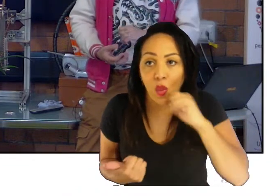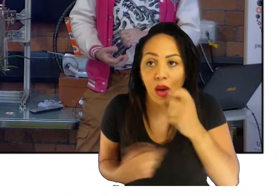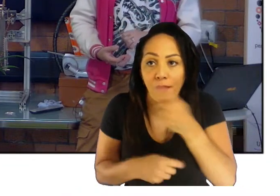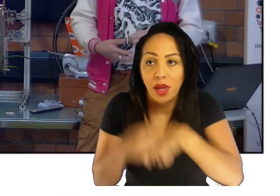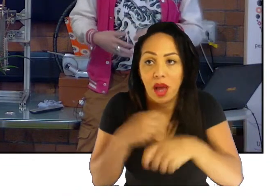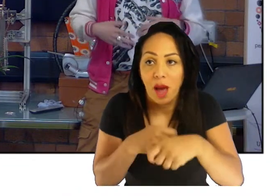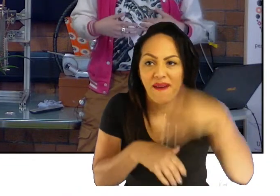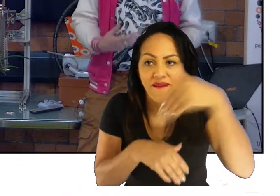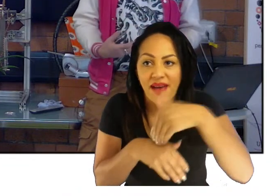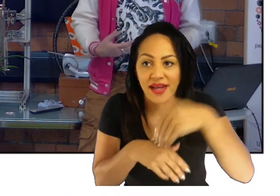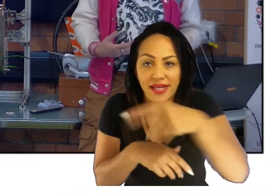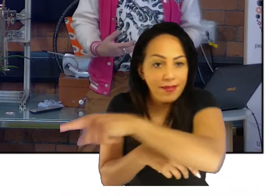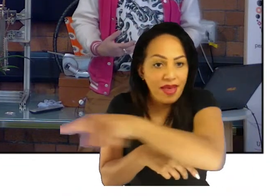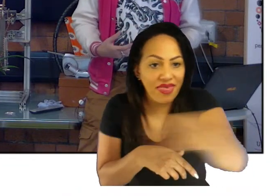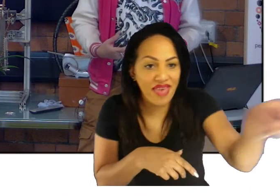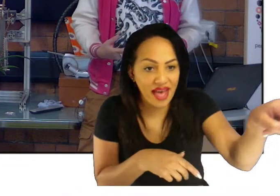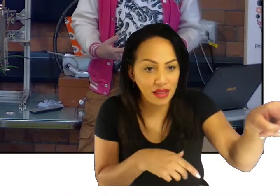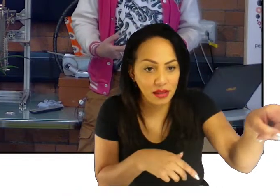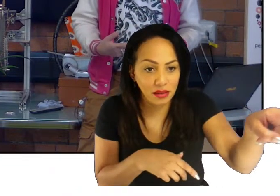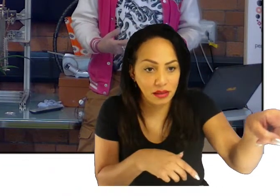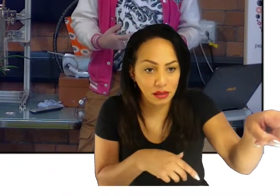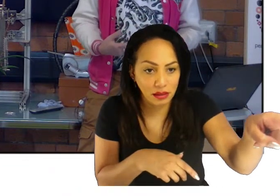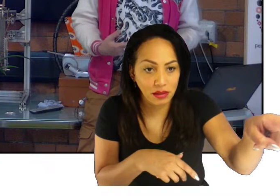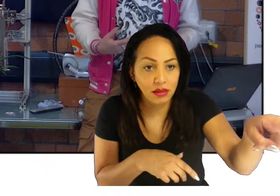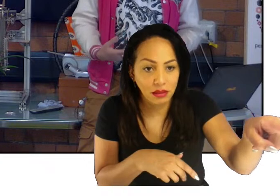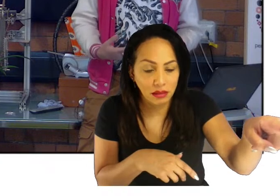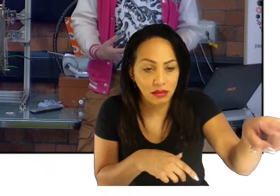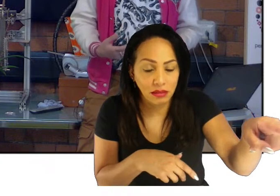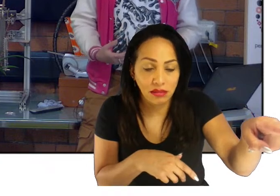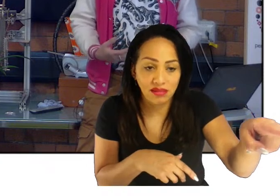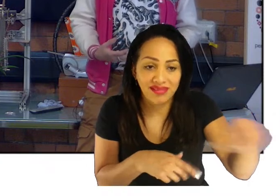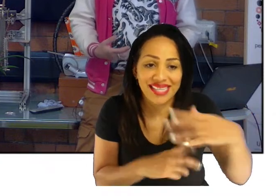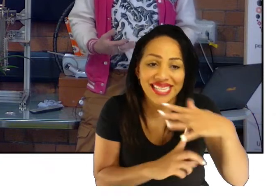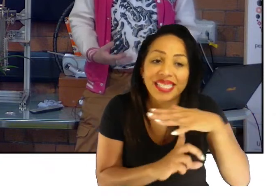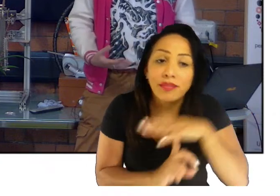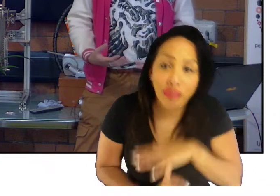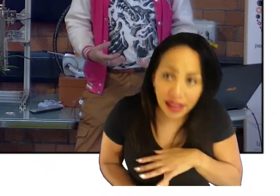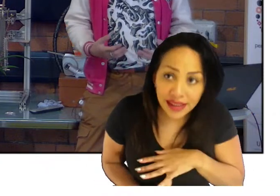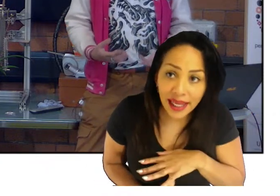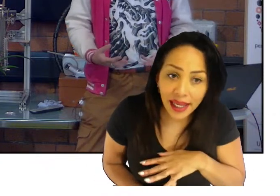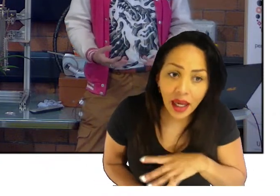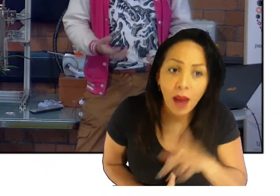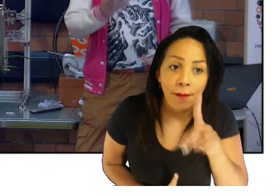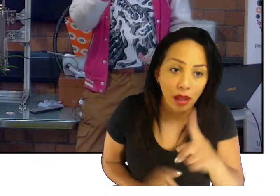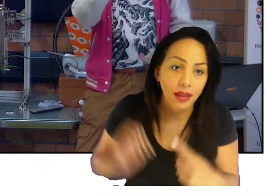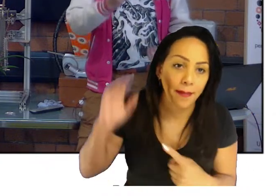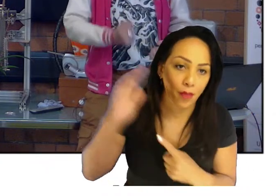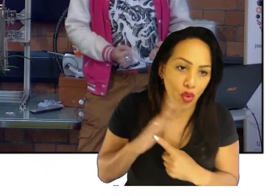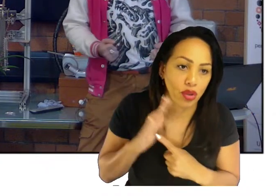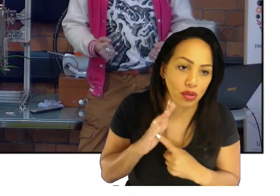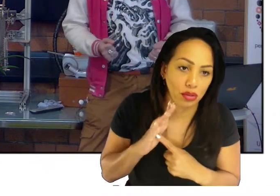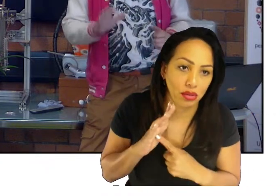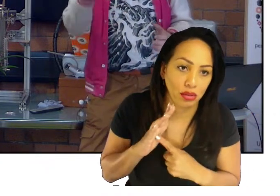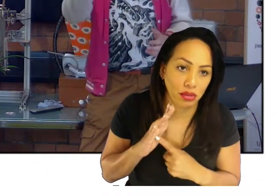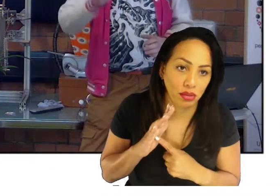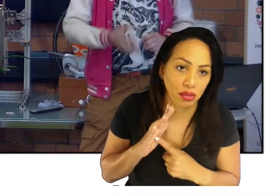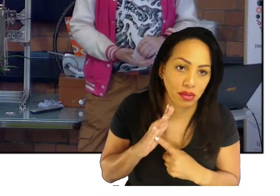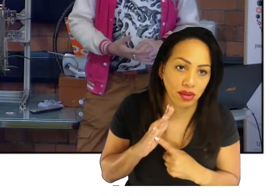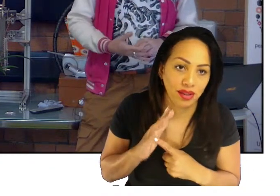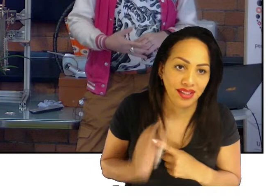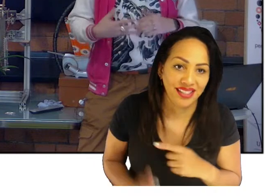is depressing but essential, and kindness to yourself around the fact that, I should look at the webcam,